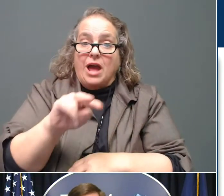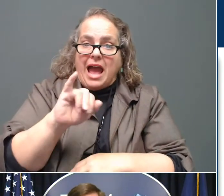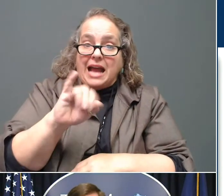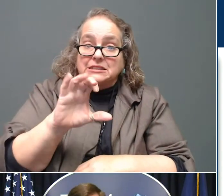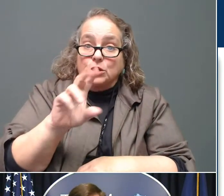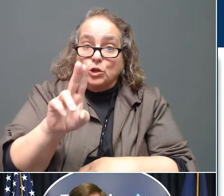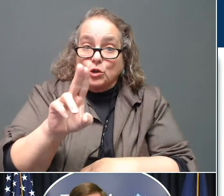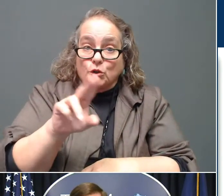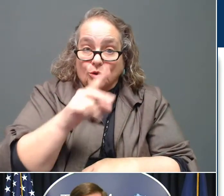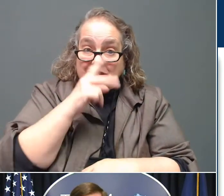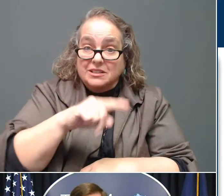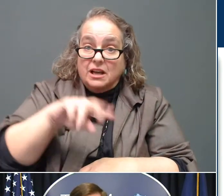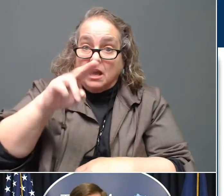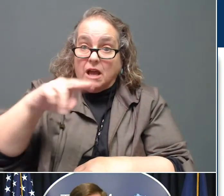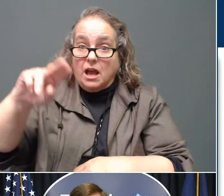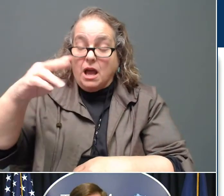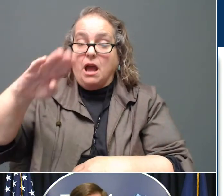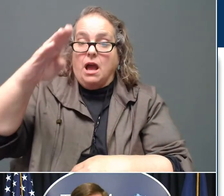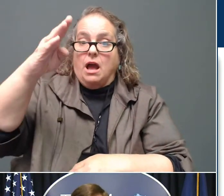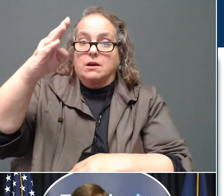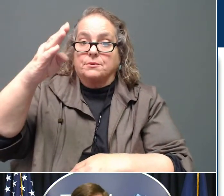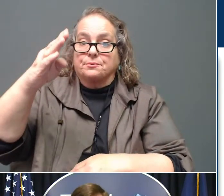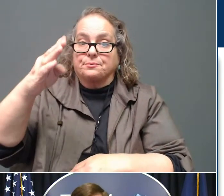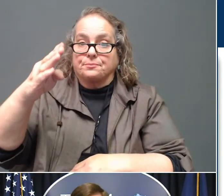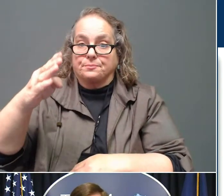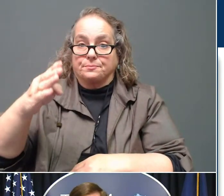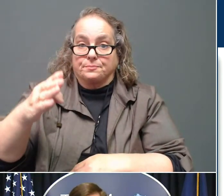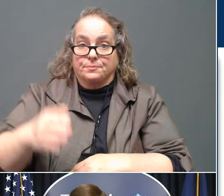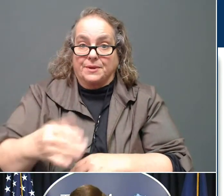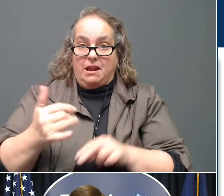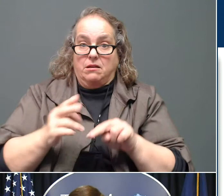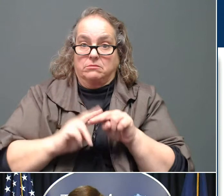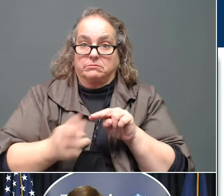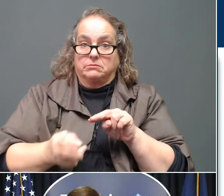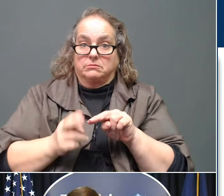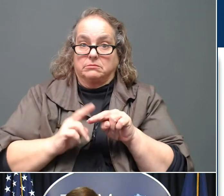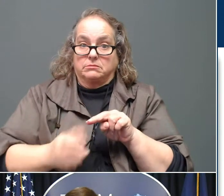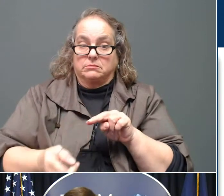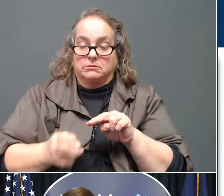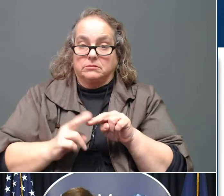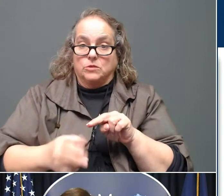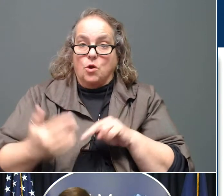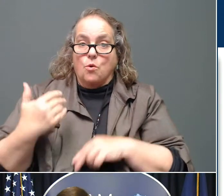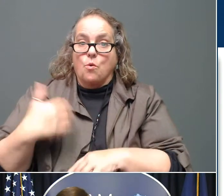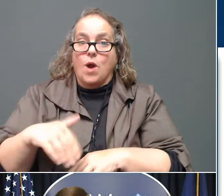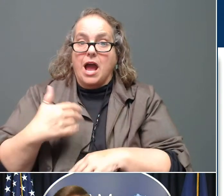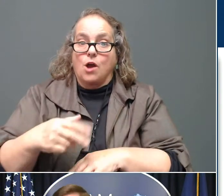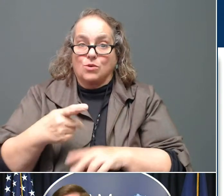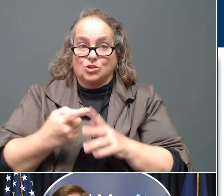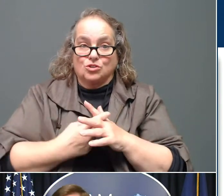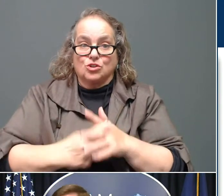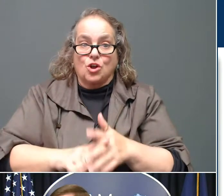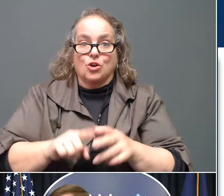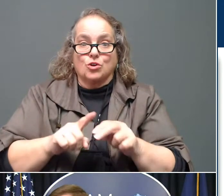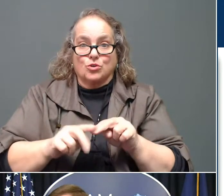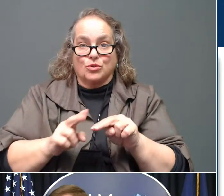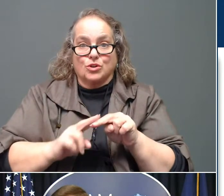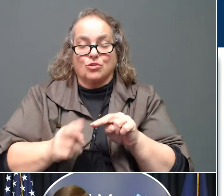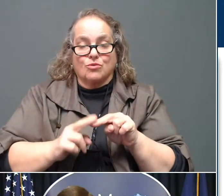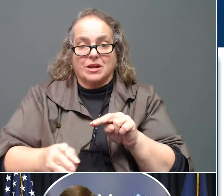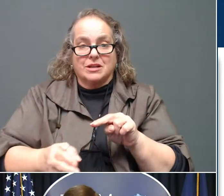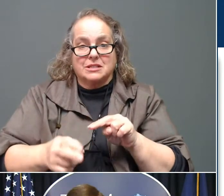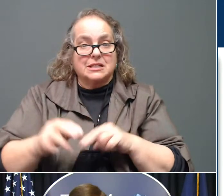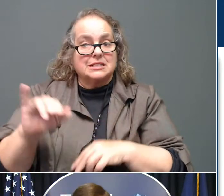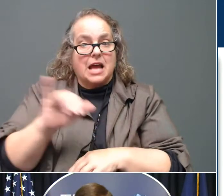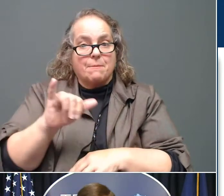too, after reaching that height, is really starting to decrease, as well as the ventilator numbers,